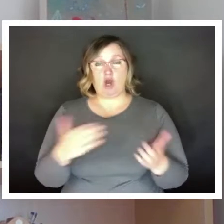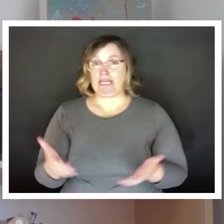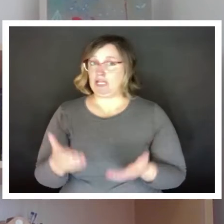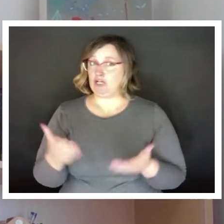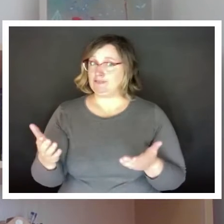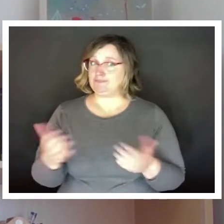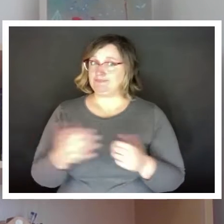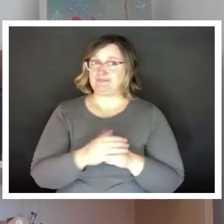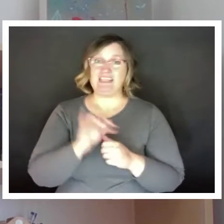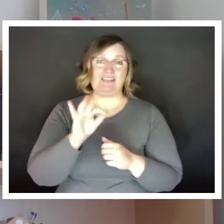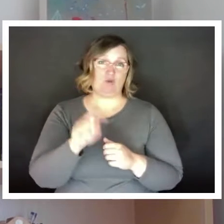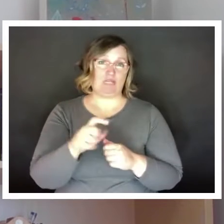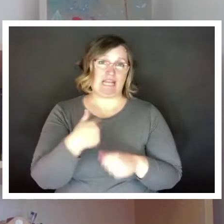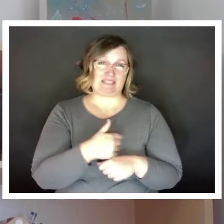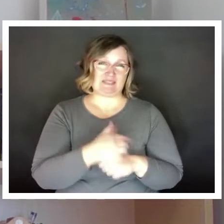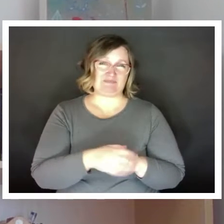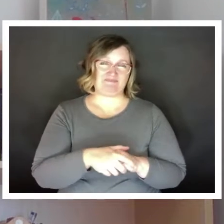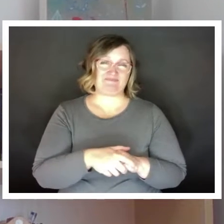if you need us.